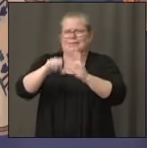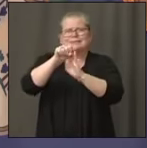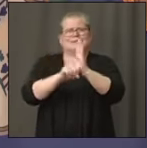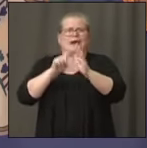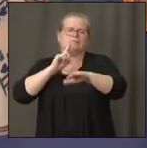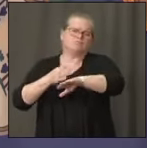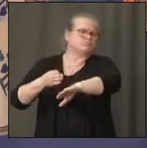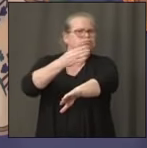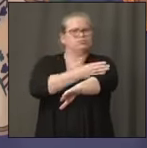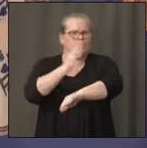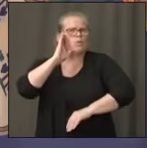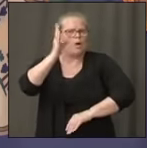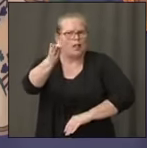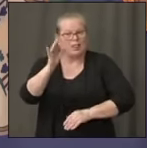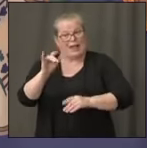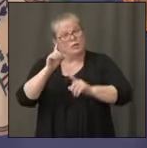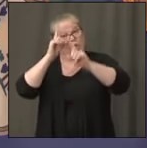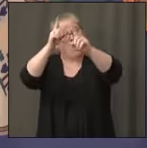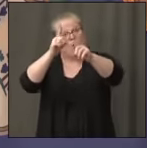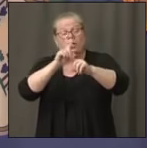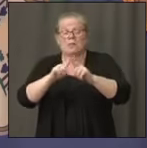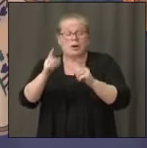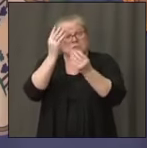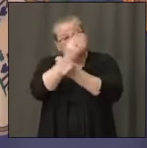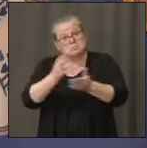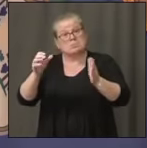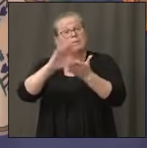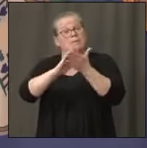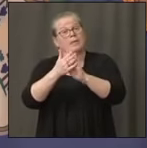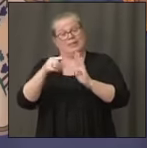find being a state policeman is not a bad place to make a difference.